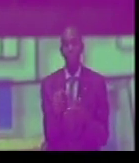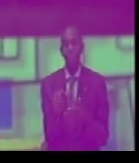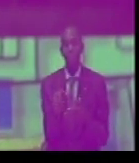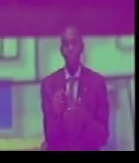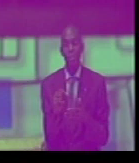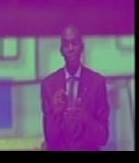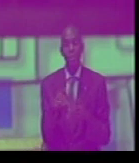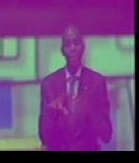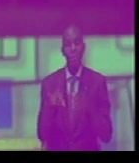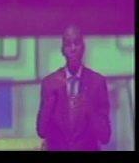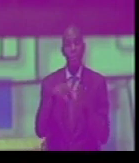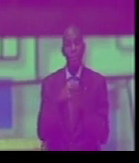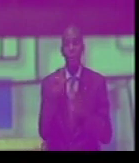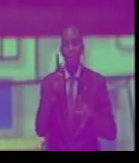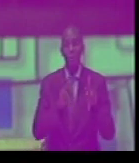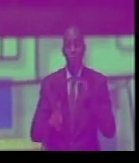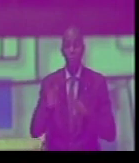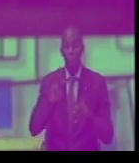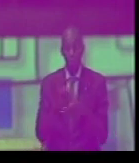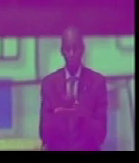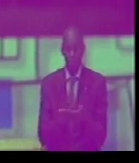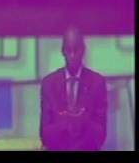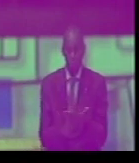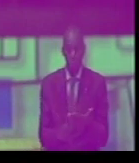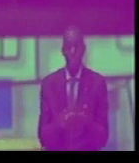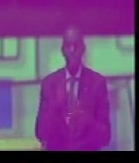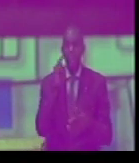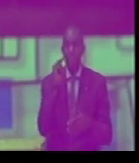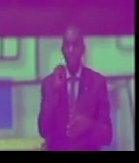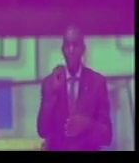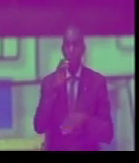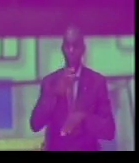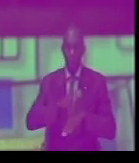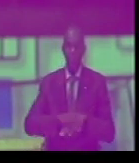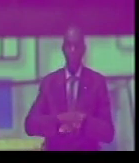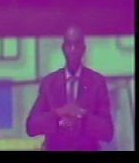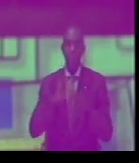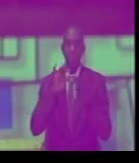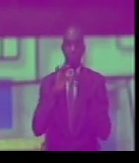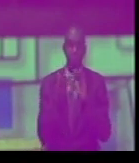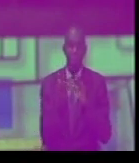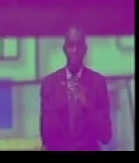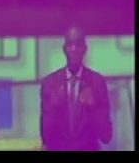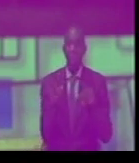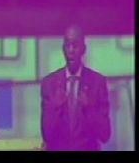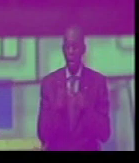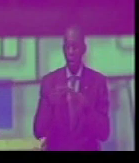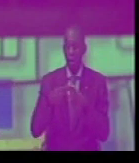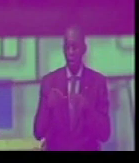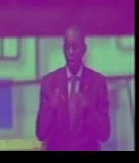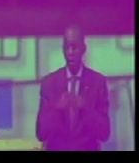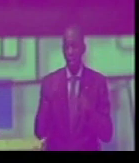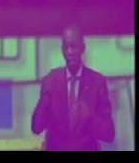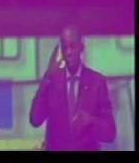monitored the social media today and discovered that people wrote their testimonies online. And as